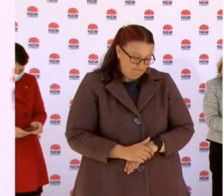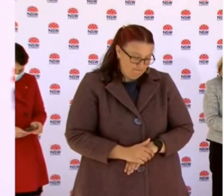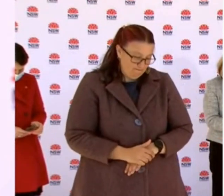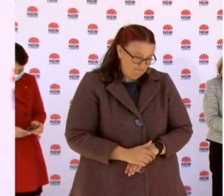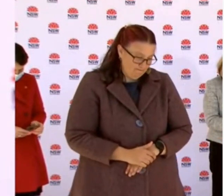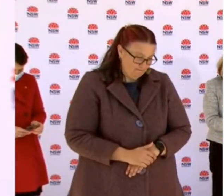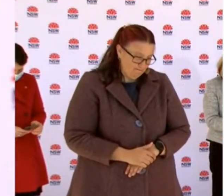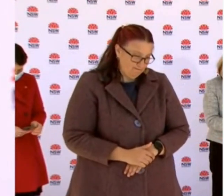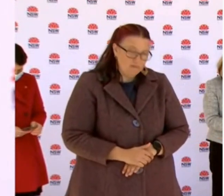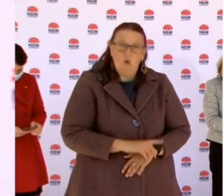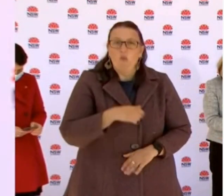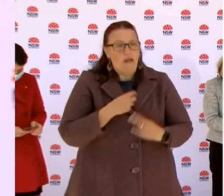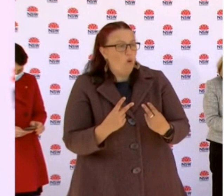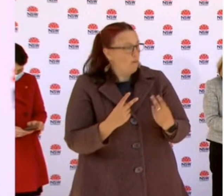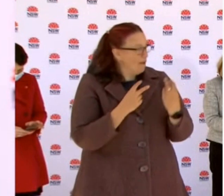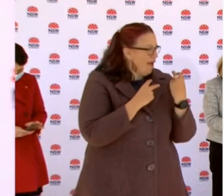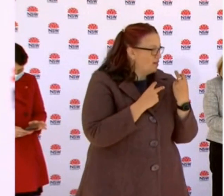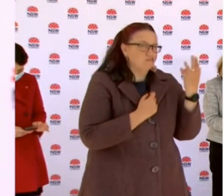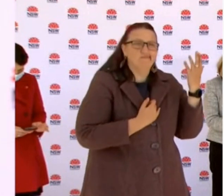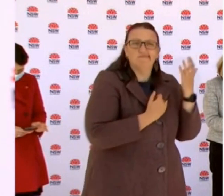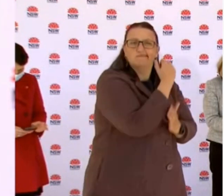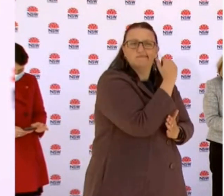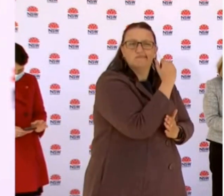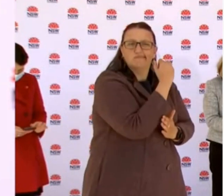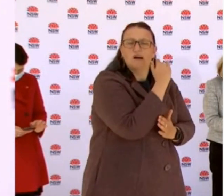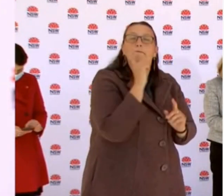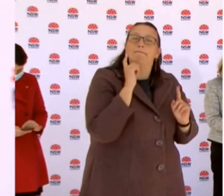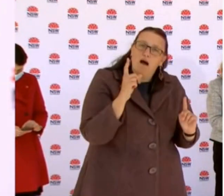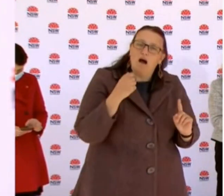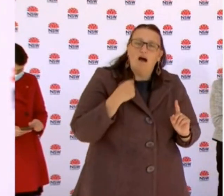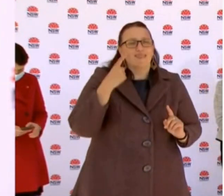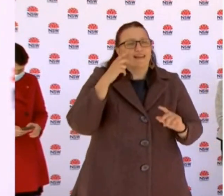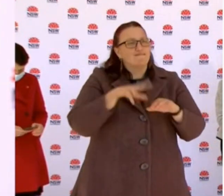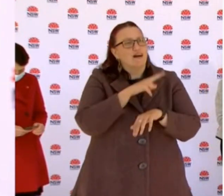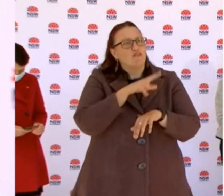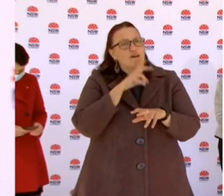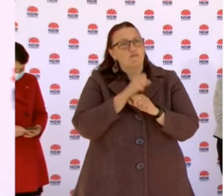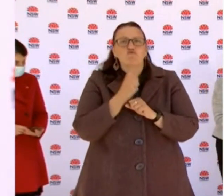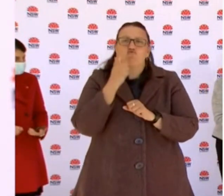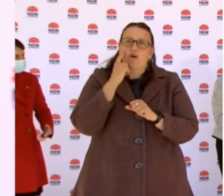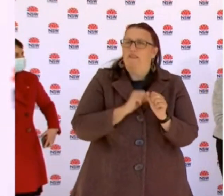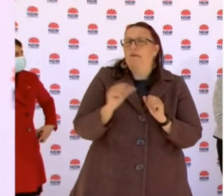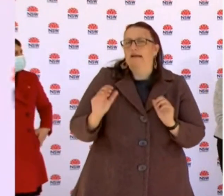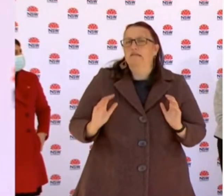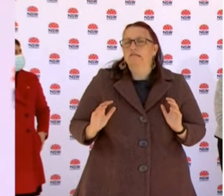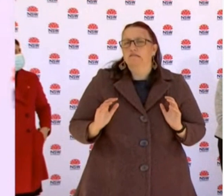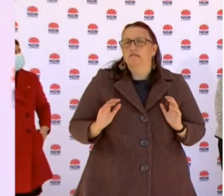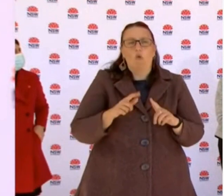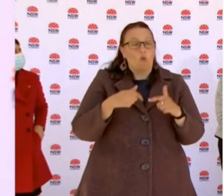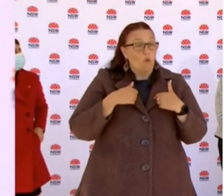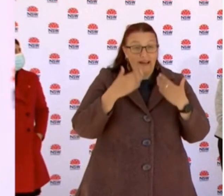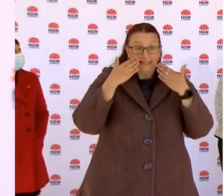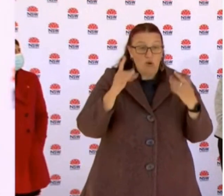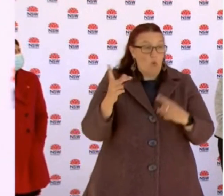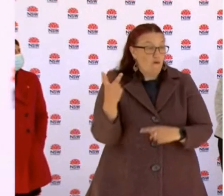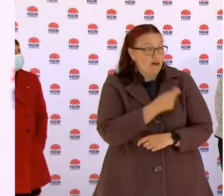to be critical in hindsight, but the federal government, I think, did their best to try and get the vaccine when we really didn't know what